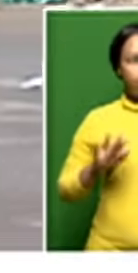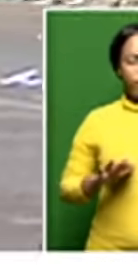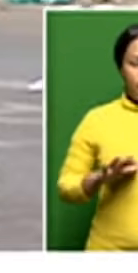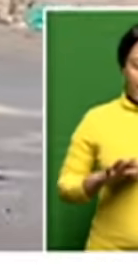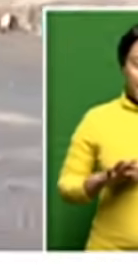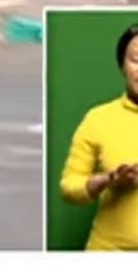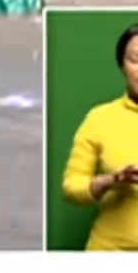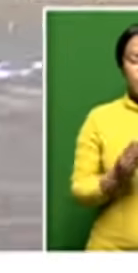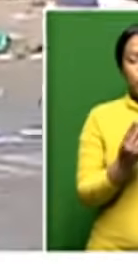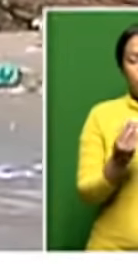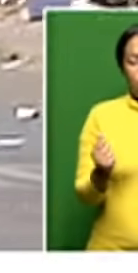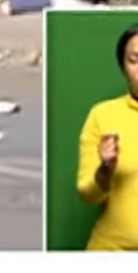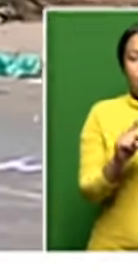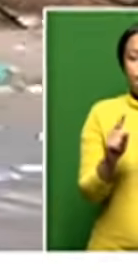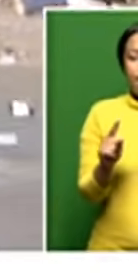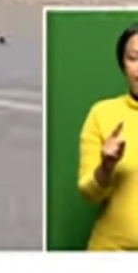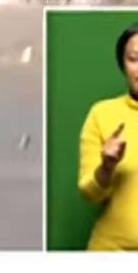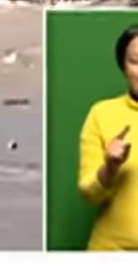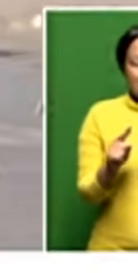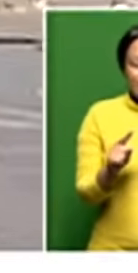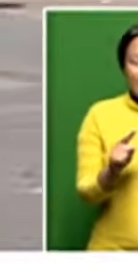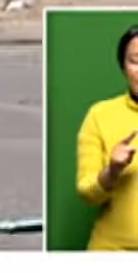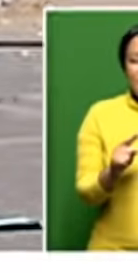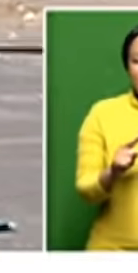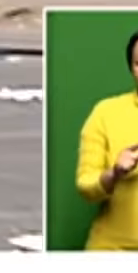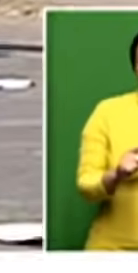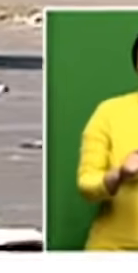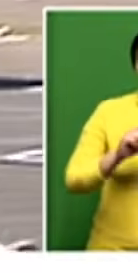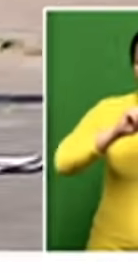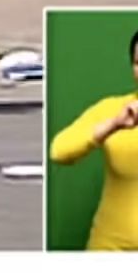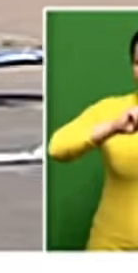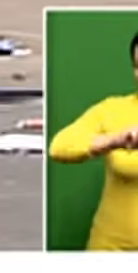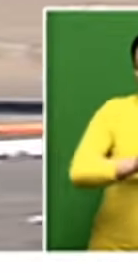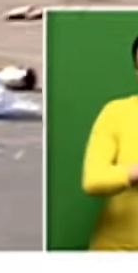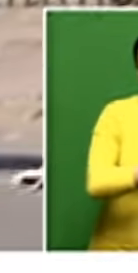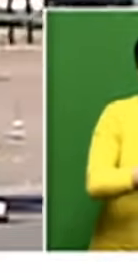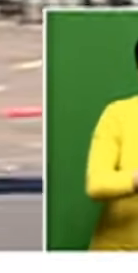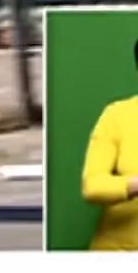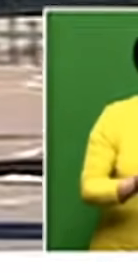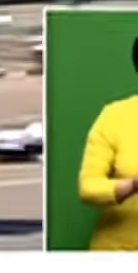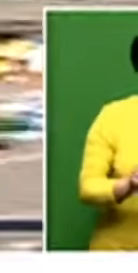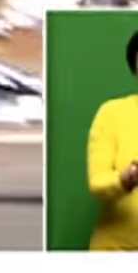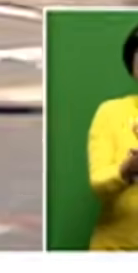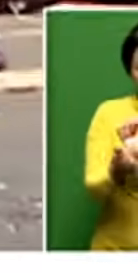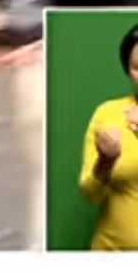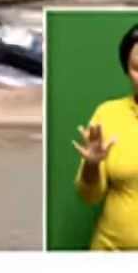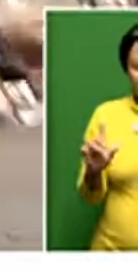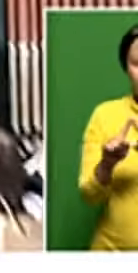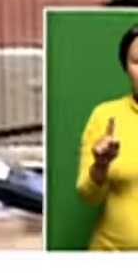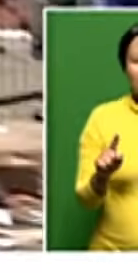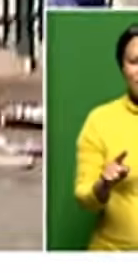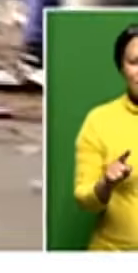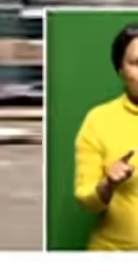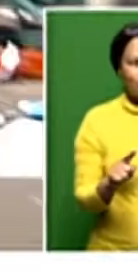for us is that these networks seem basically, irrespective of the arrests that has taken place, seems basically